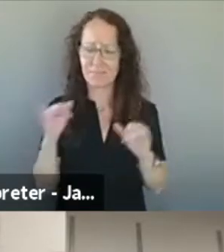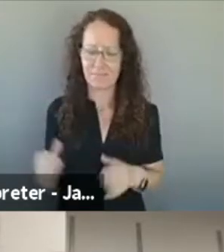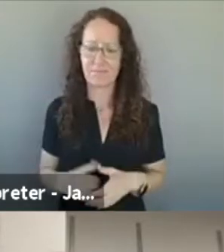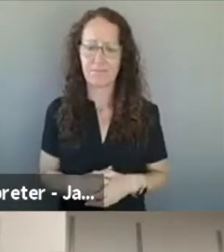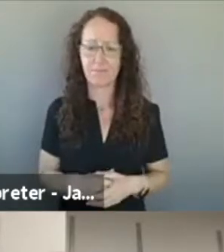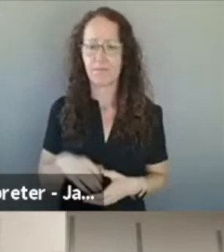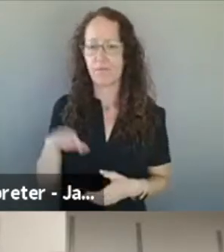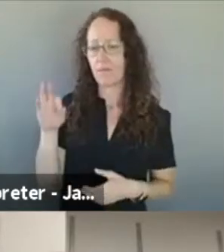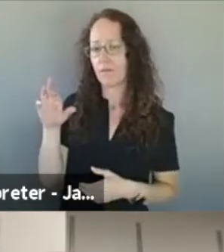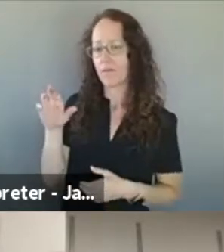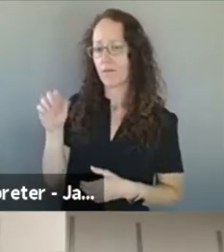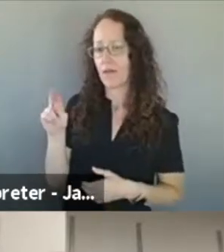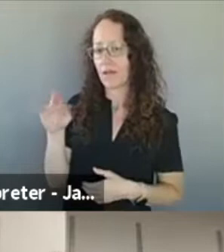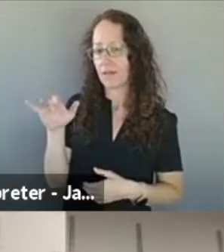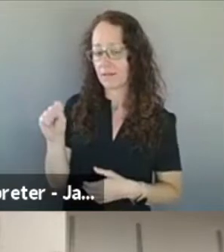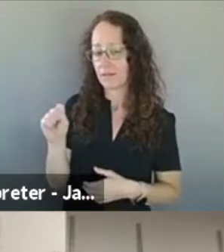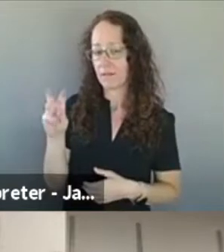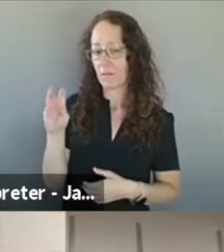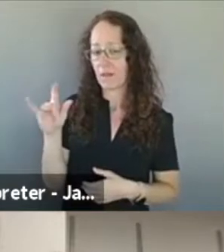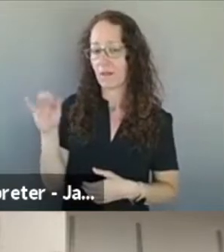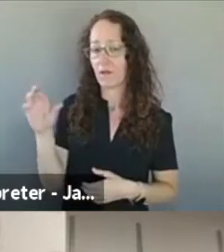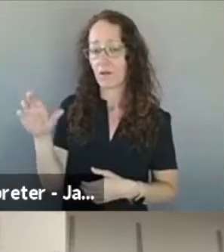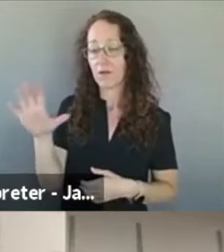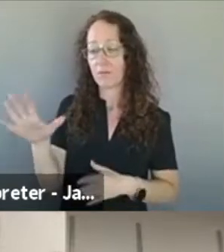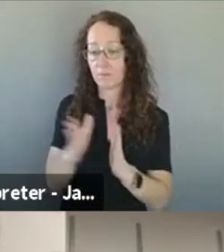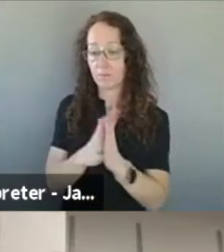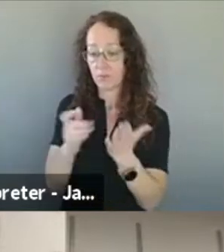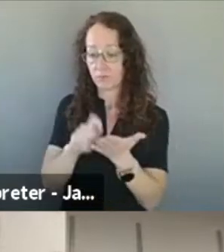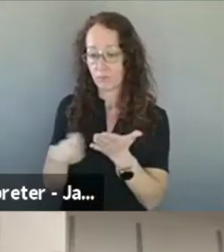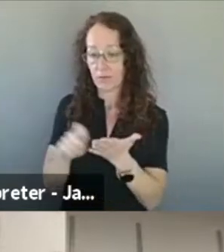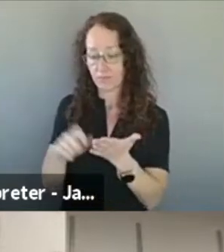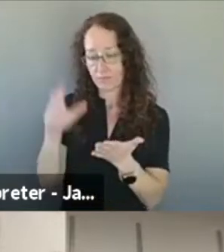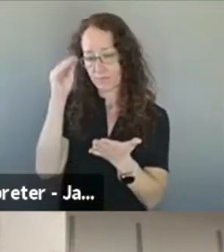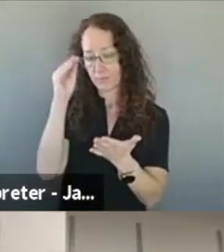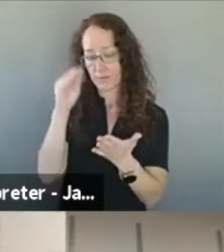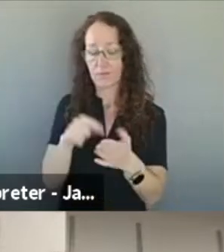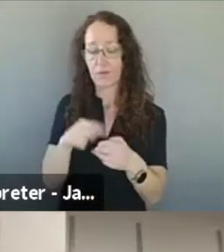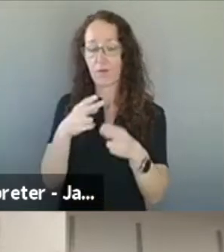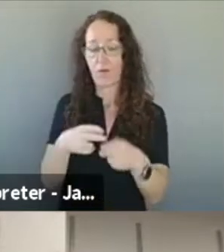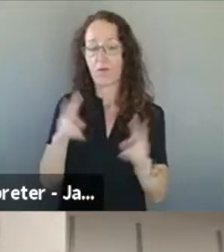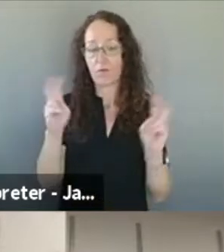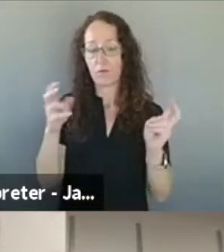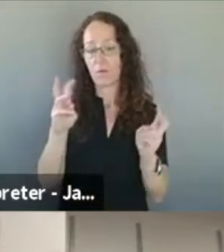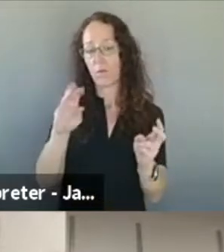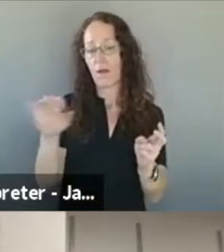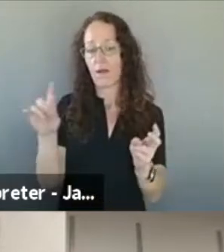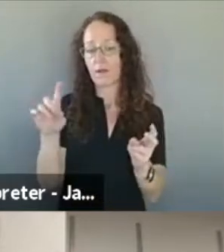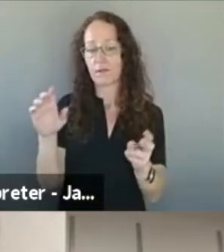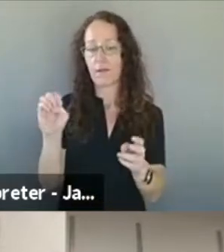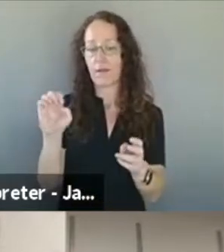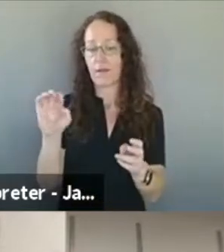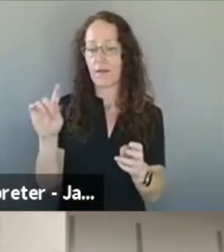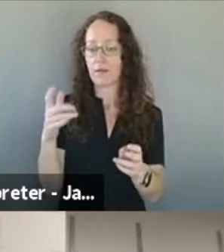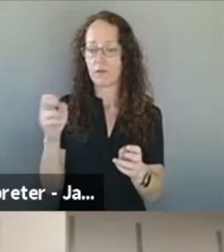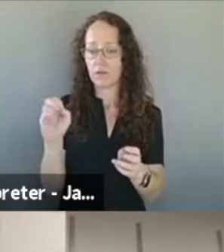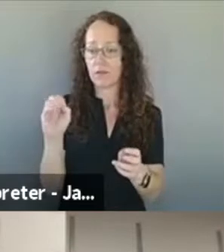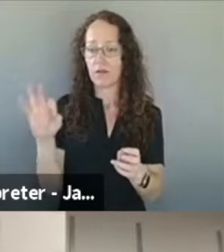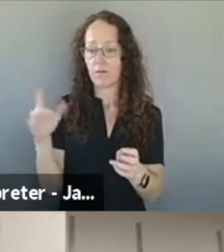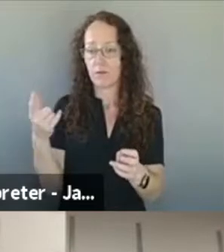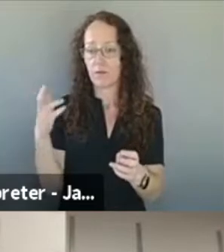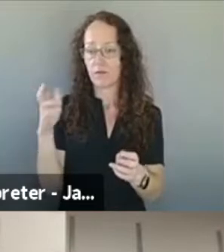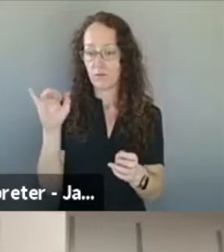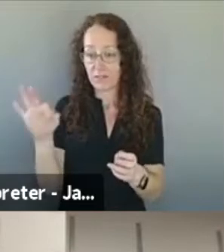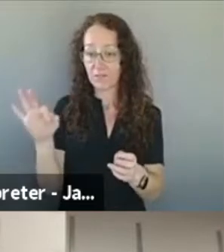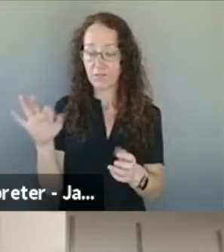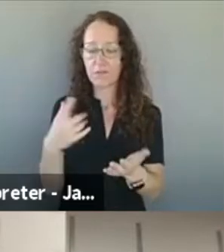Francis Weller, in his book, The Wild Edge of Grief, speaks to the 5 gateways.